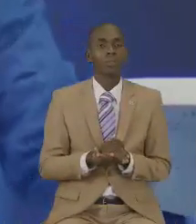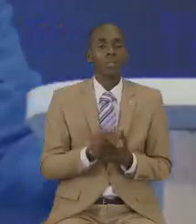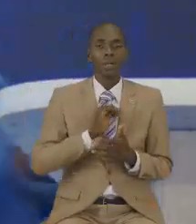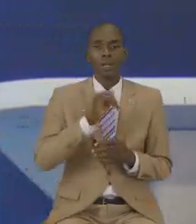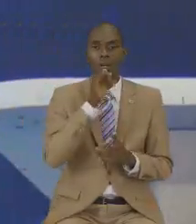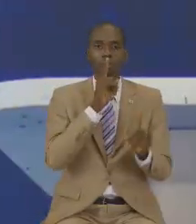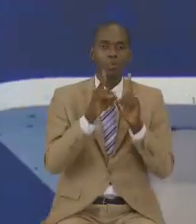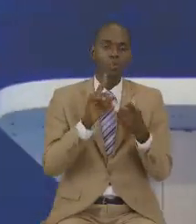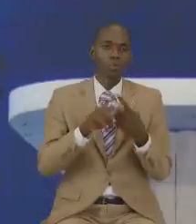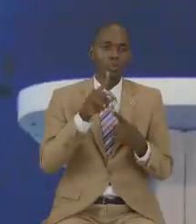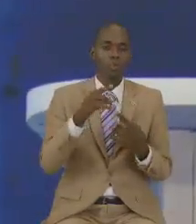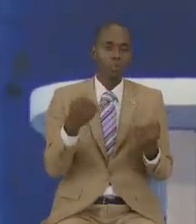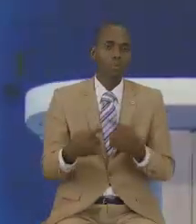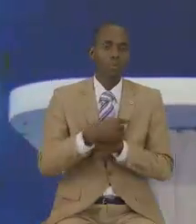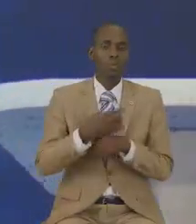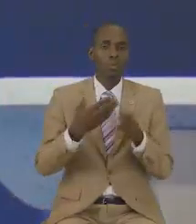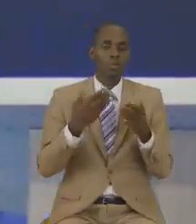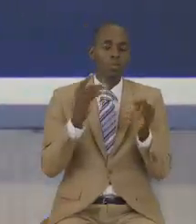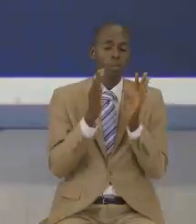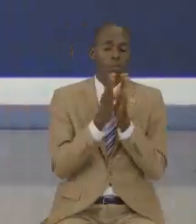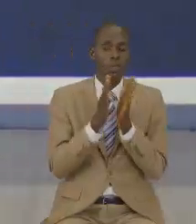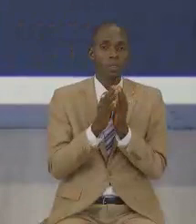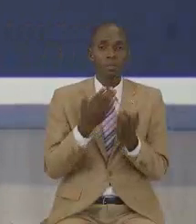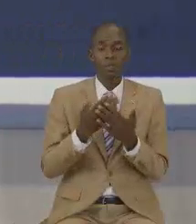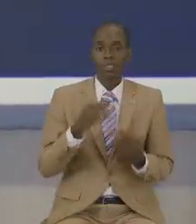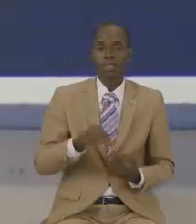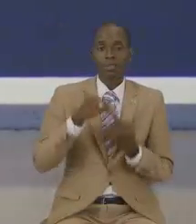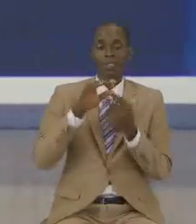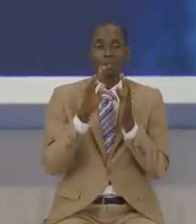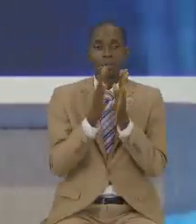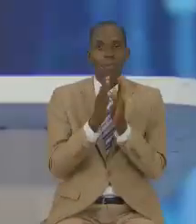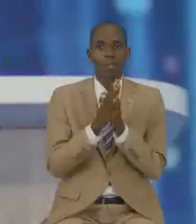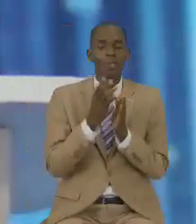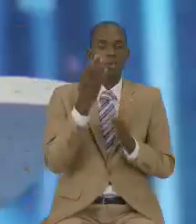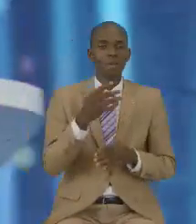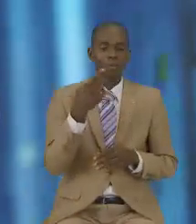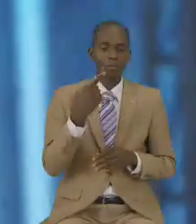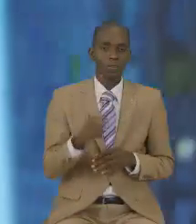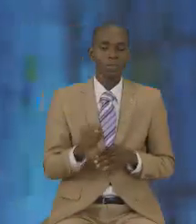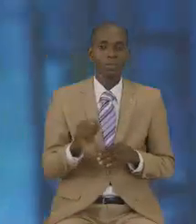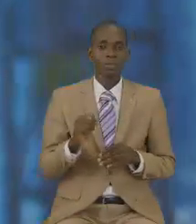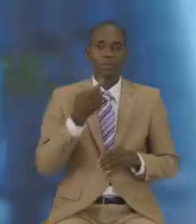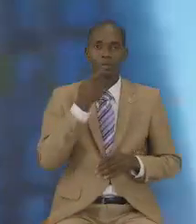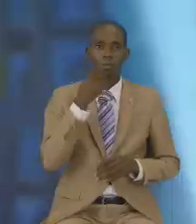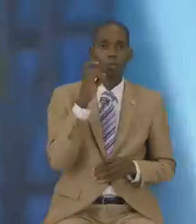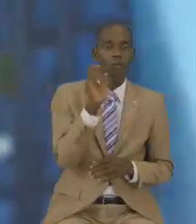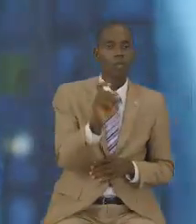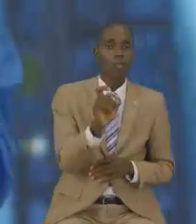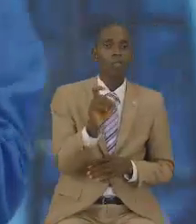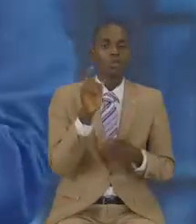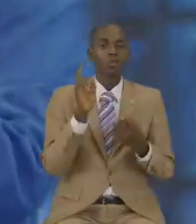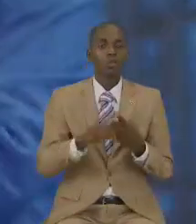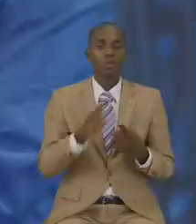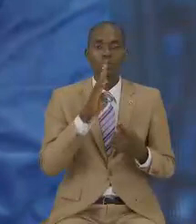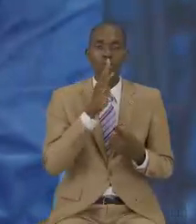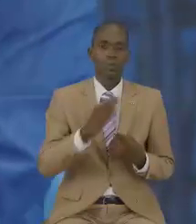you today before the prayer, special prayer, on the charge to be